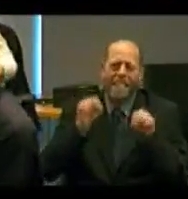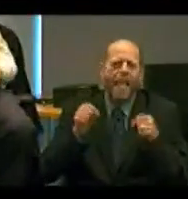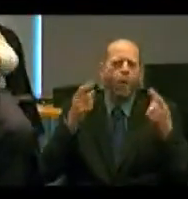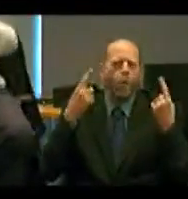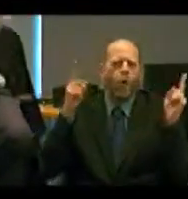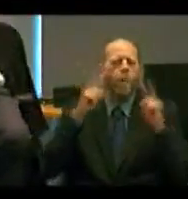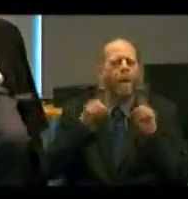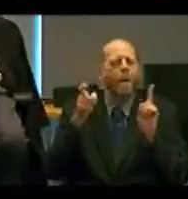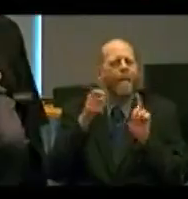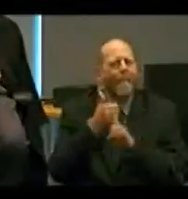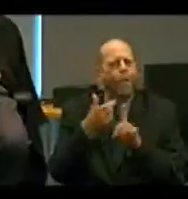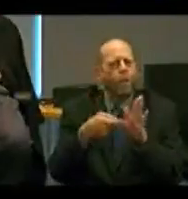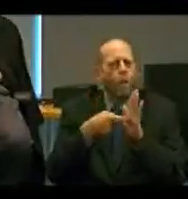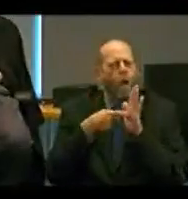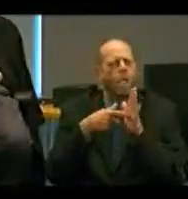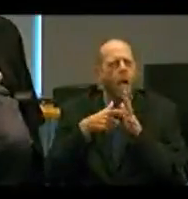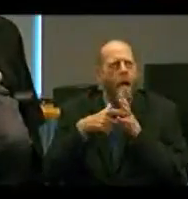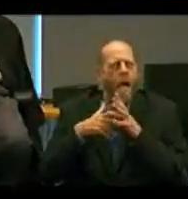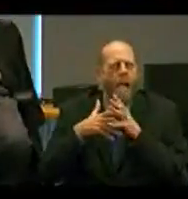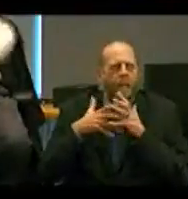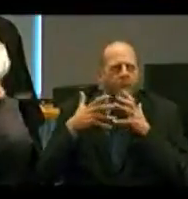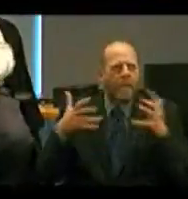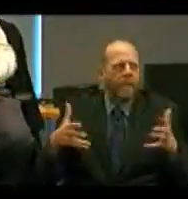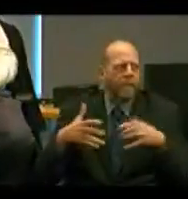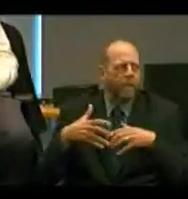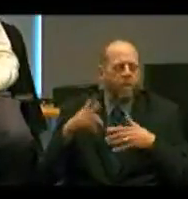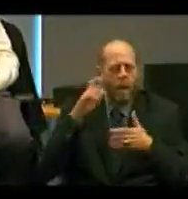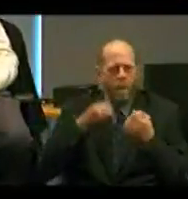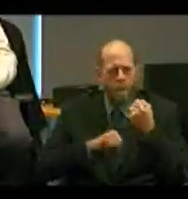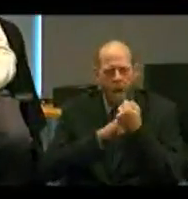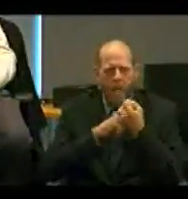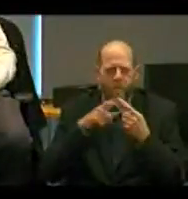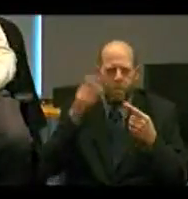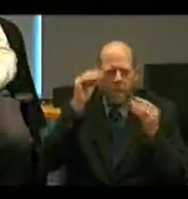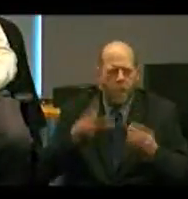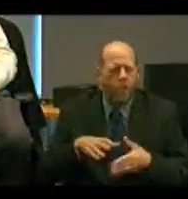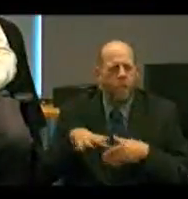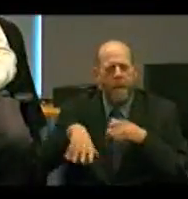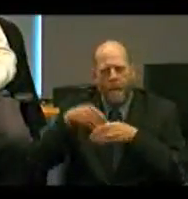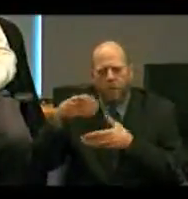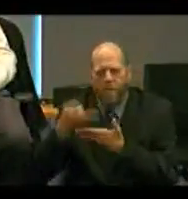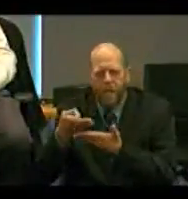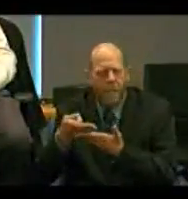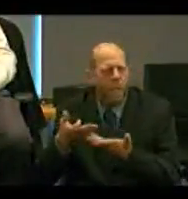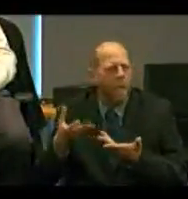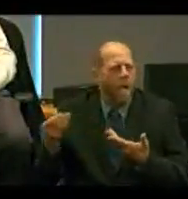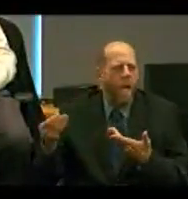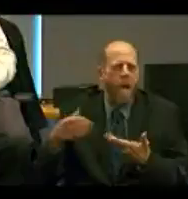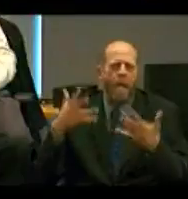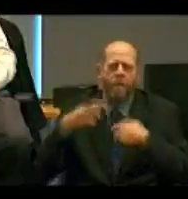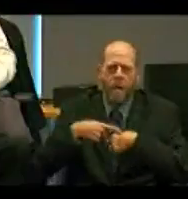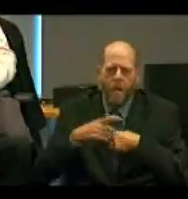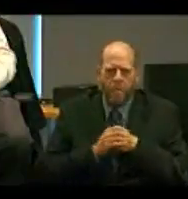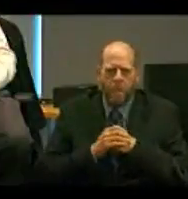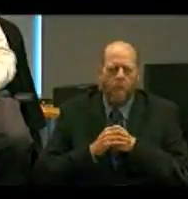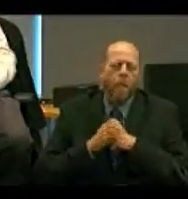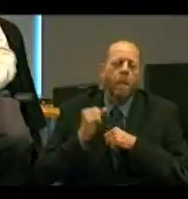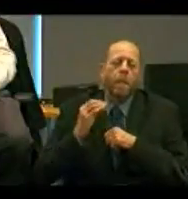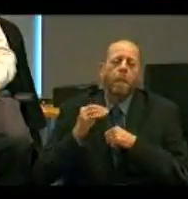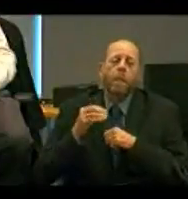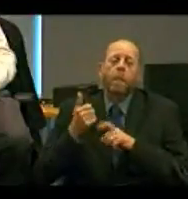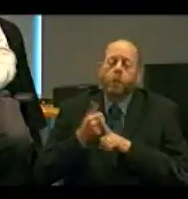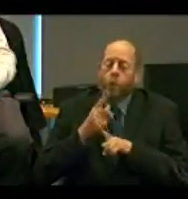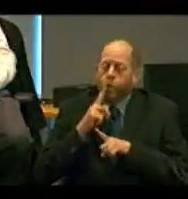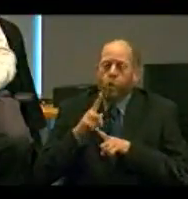but it requires extensive buy-in from teachers, it requires outside funding, and it requires a lot of time. So it